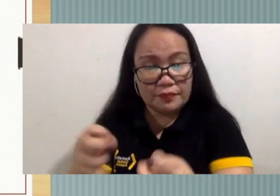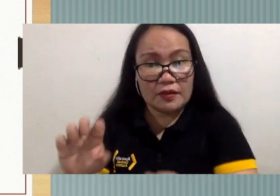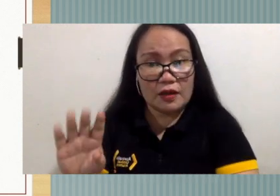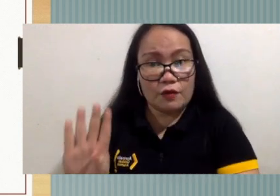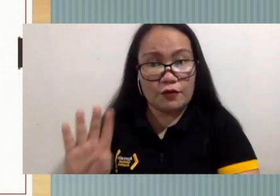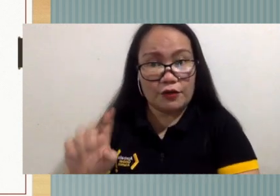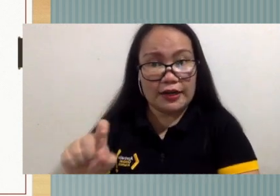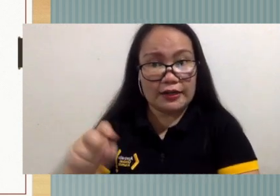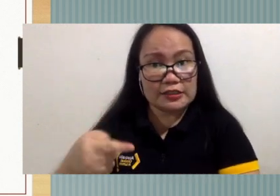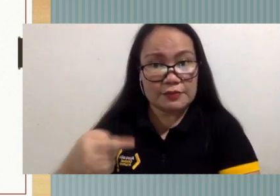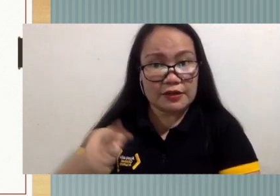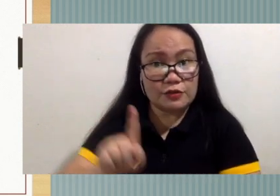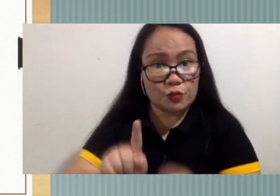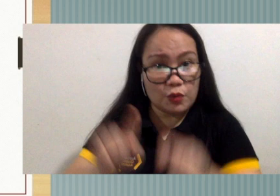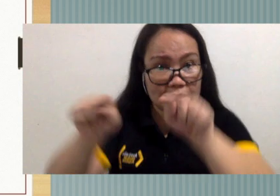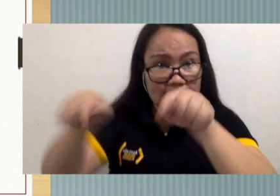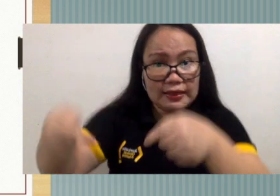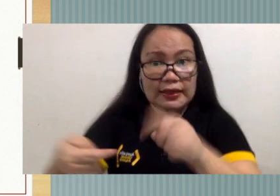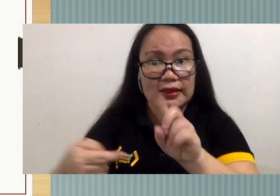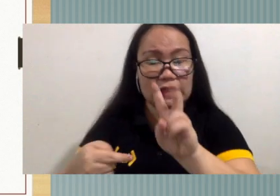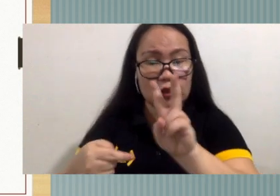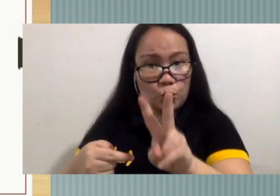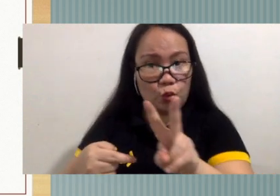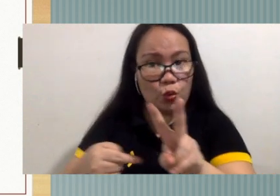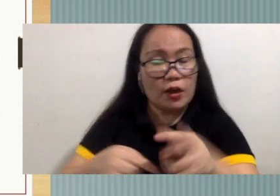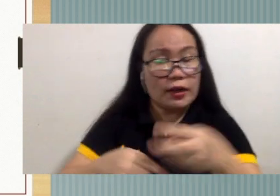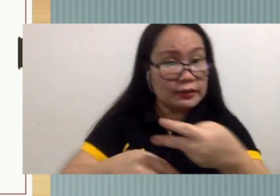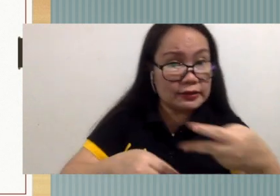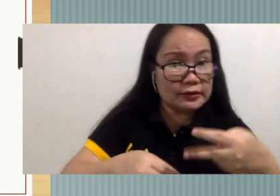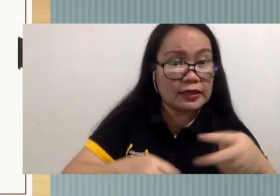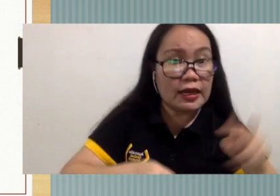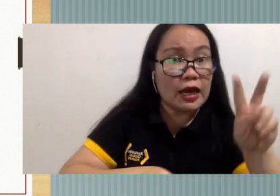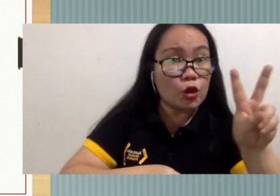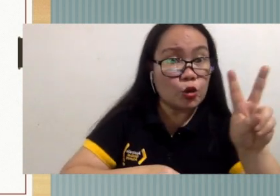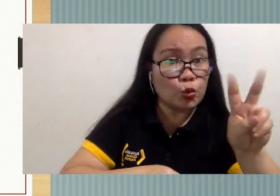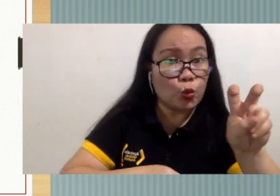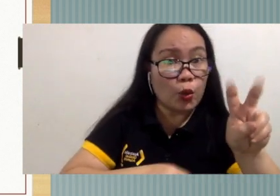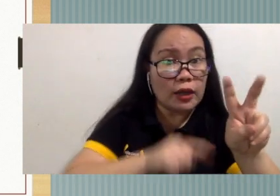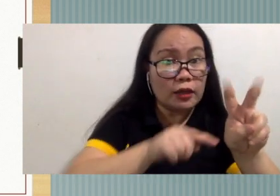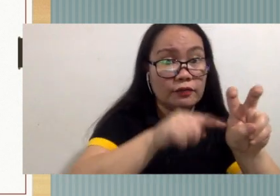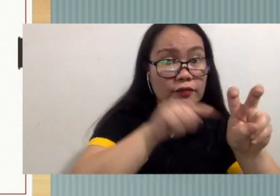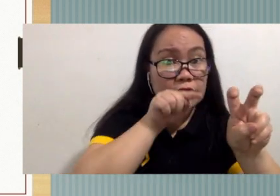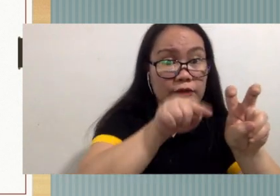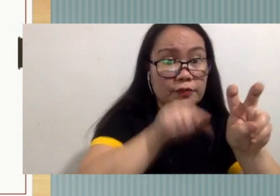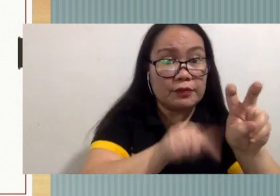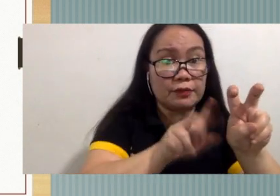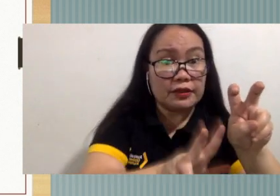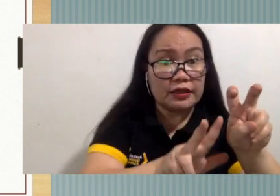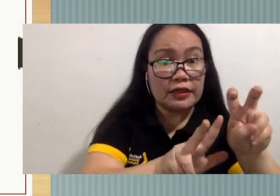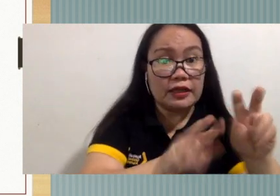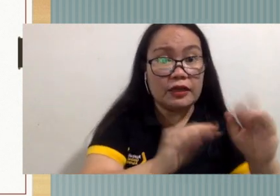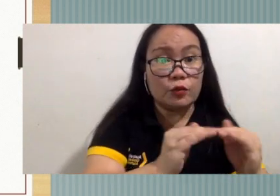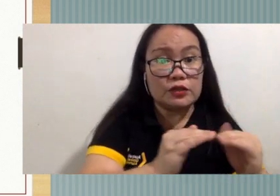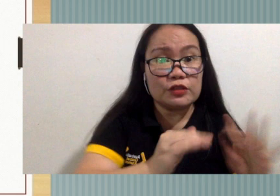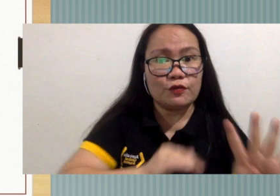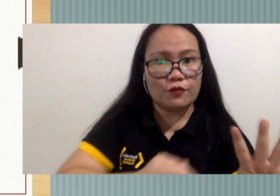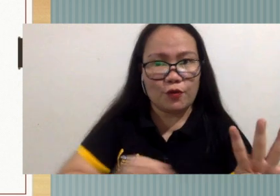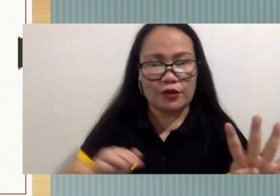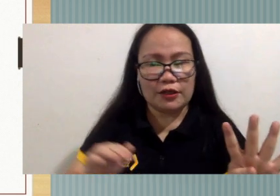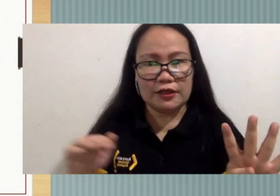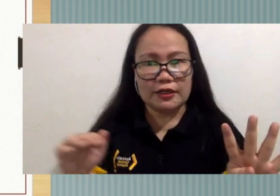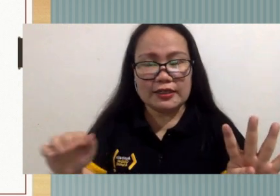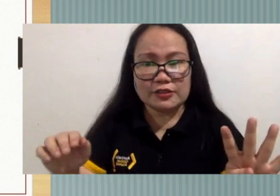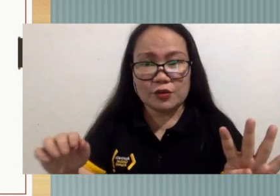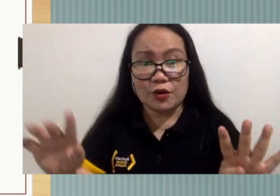4. Bakit naging 4? Kasi dinivide nga natin siya sa 3. So, 12 divided 3 is equal to 4. So, get